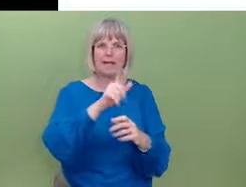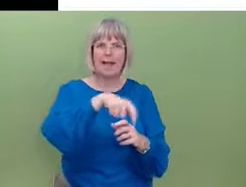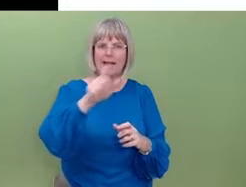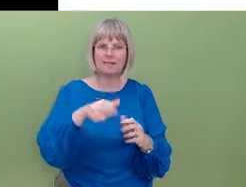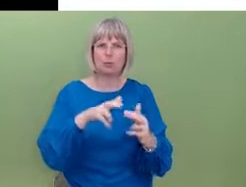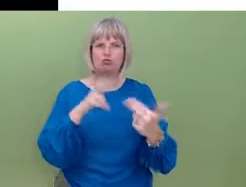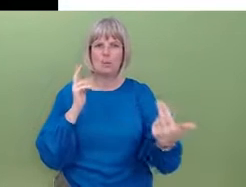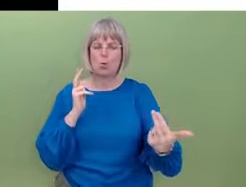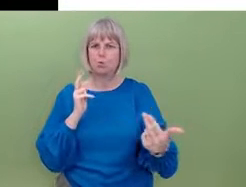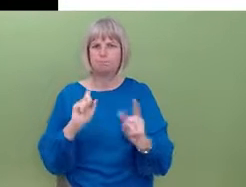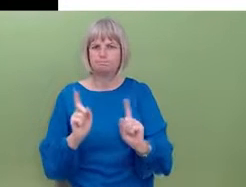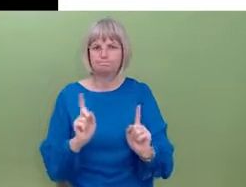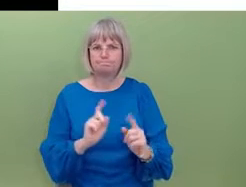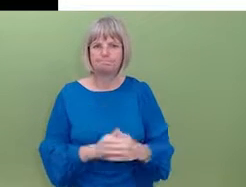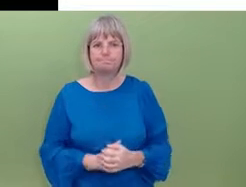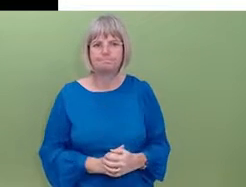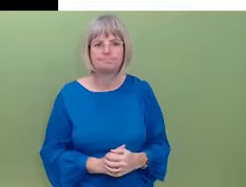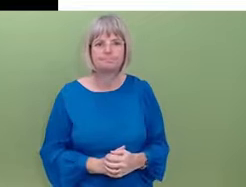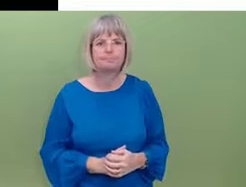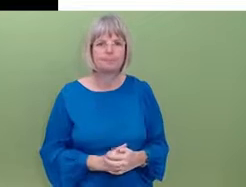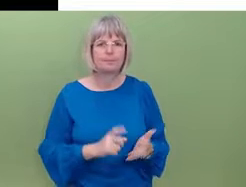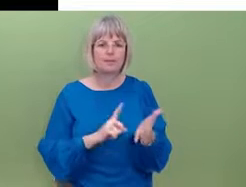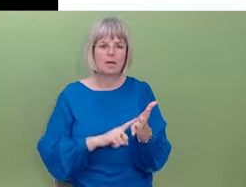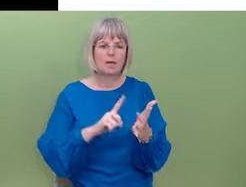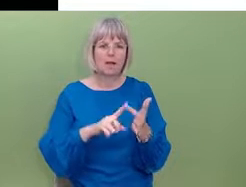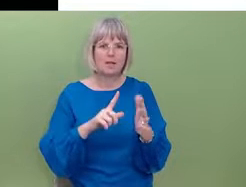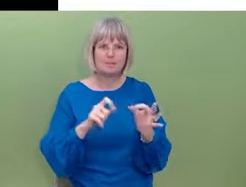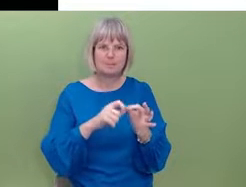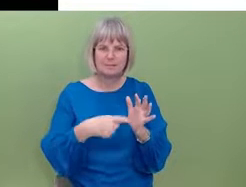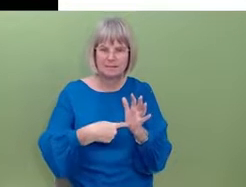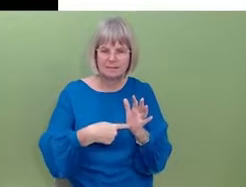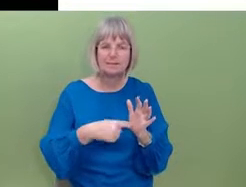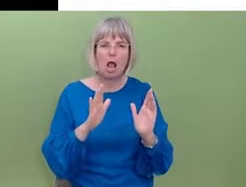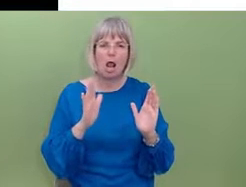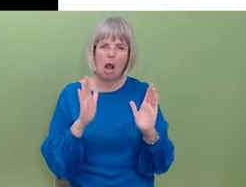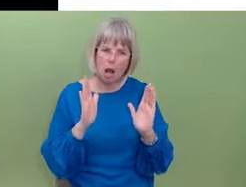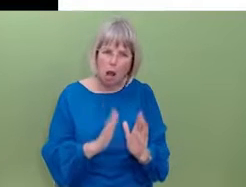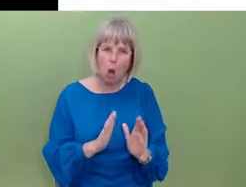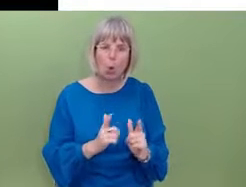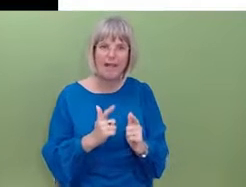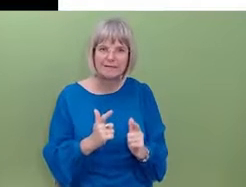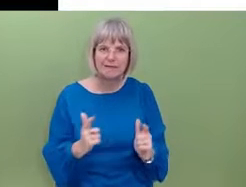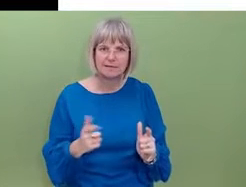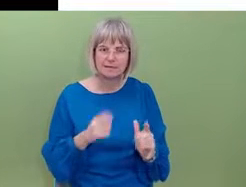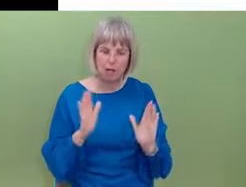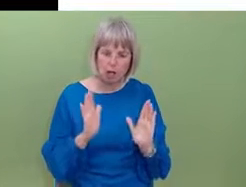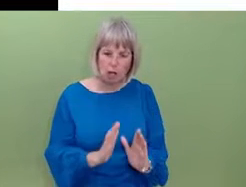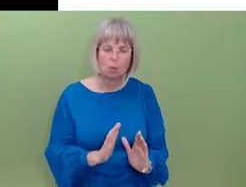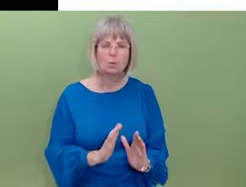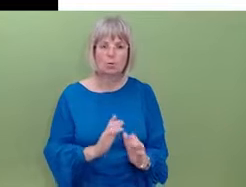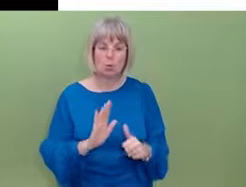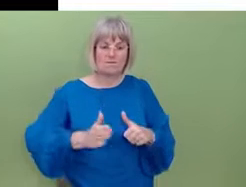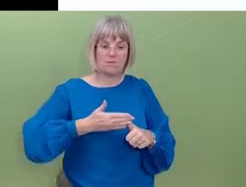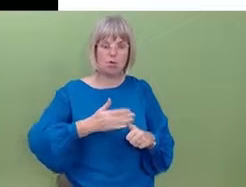Here is the typical protocol for low intensity CBT. So we would start with an initial assessment